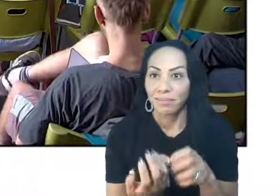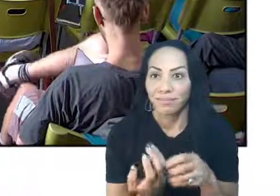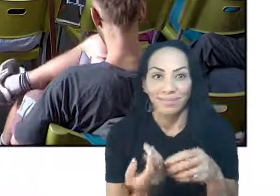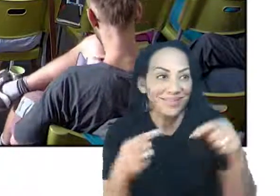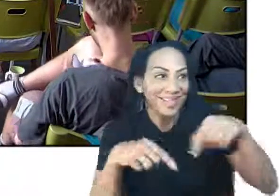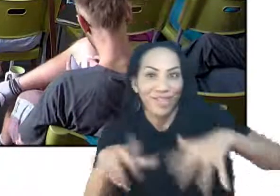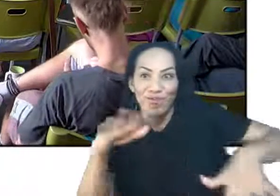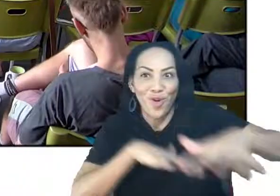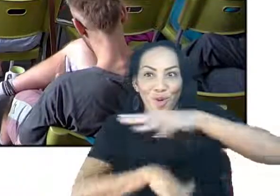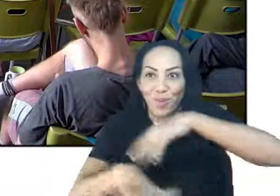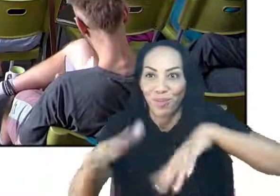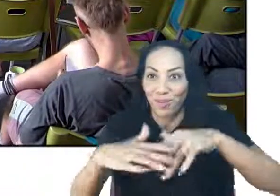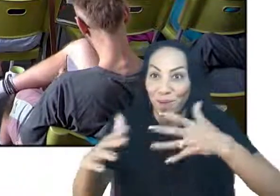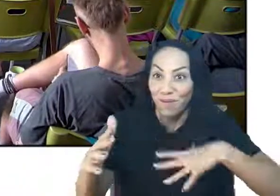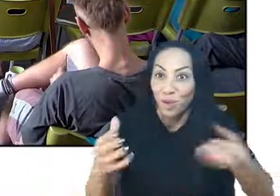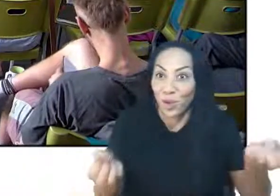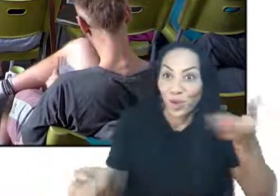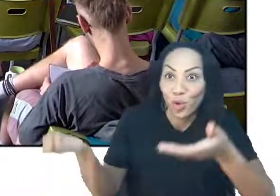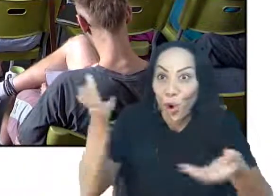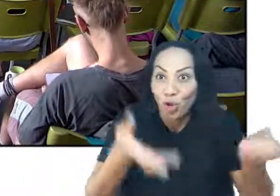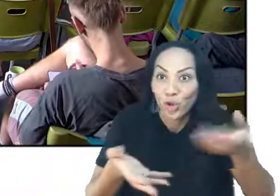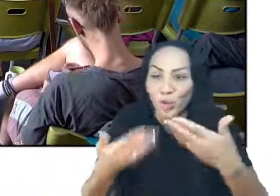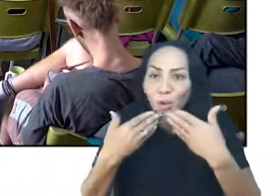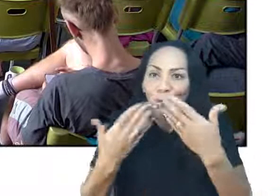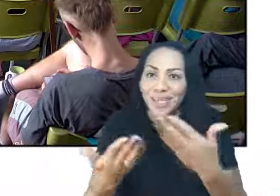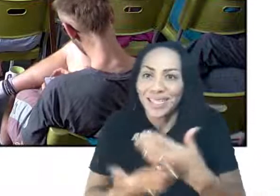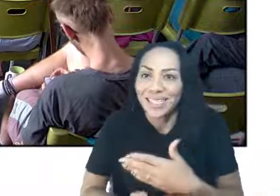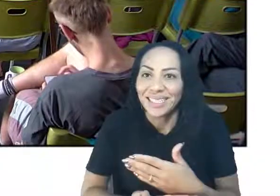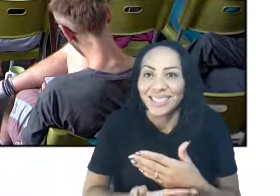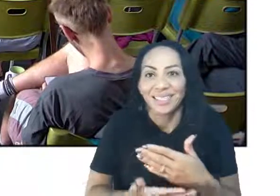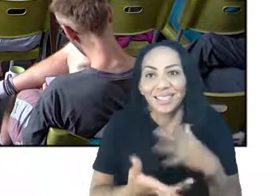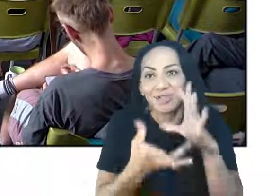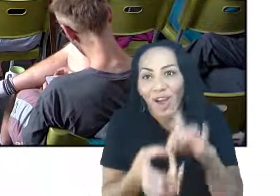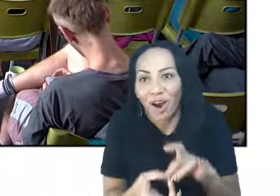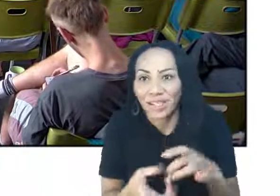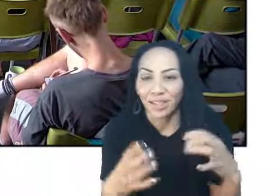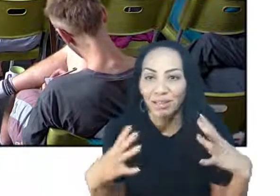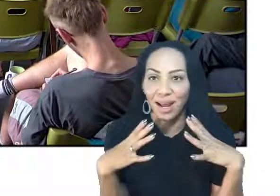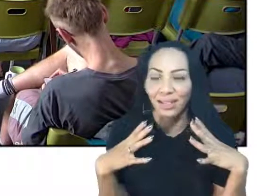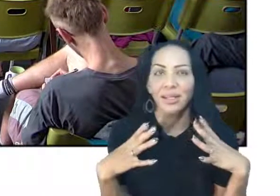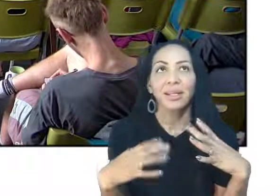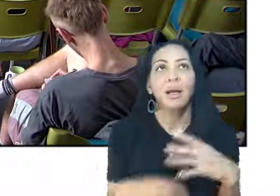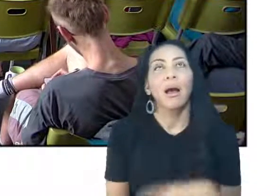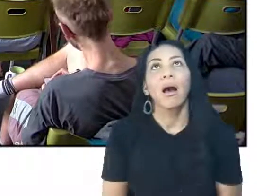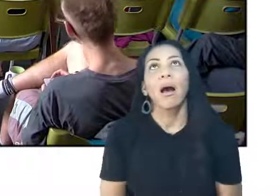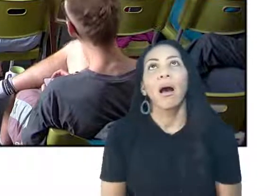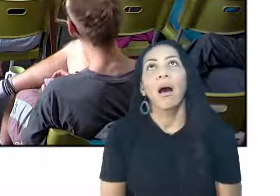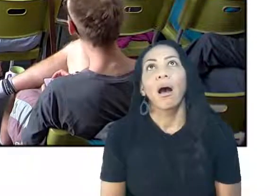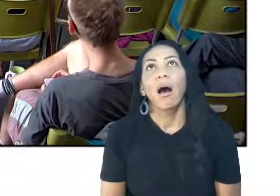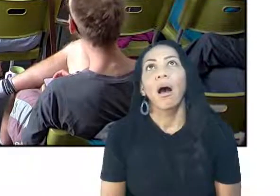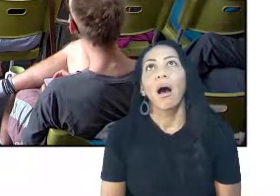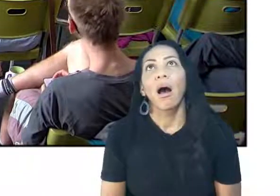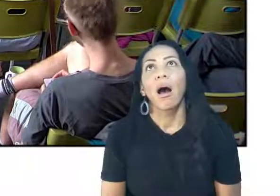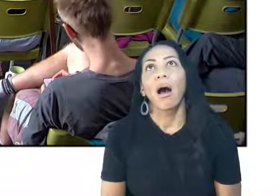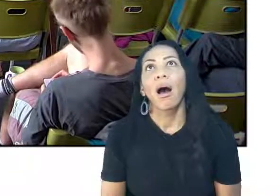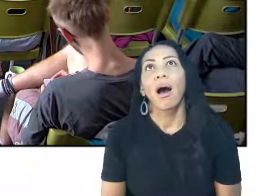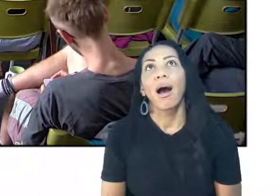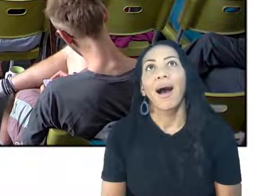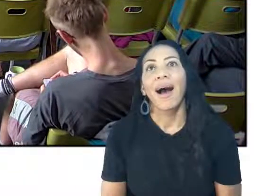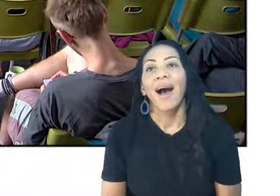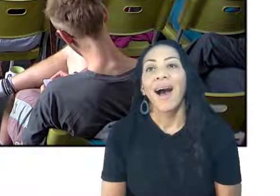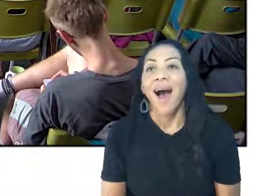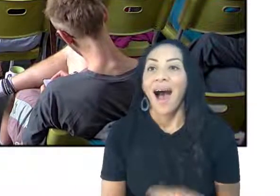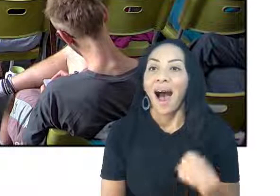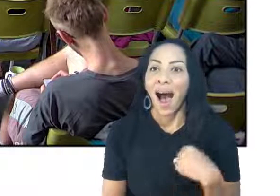free. Yeah. I'm sort of struck not so much, or to some extent, by the horizontalness, but also by the act of stopping and